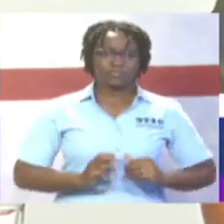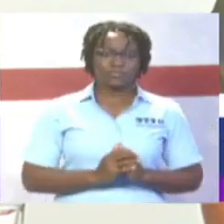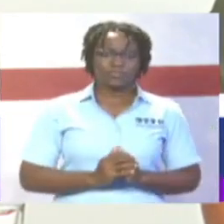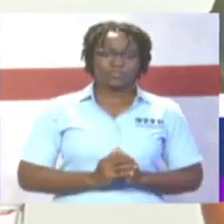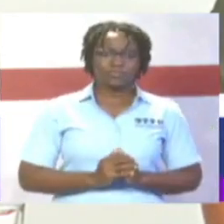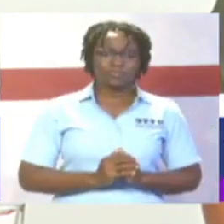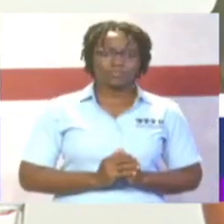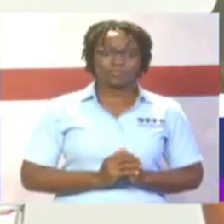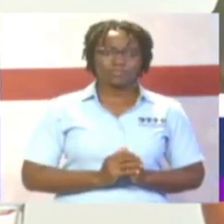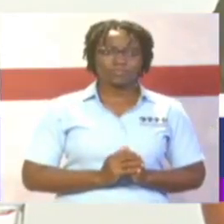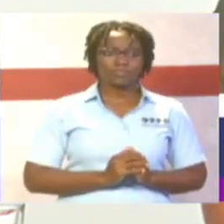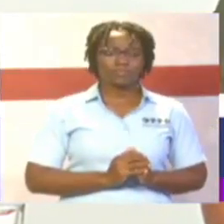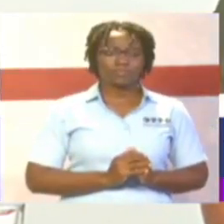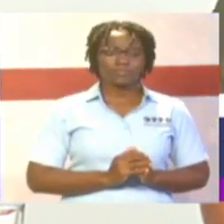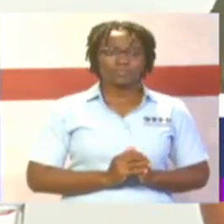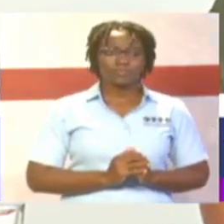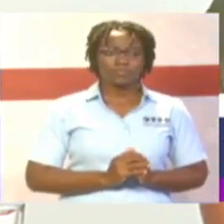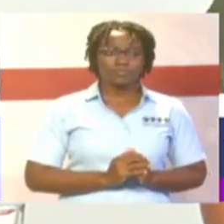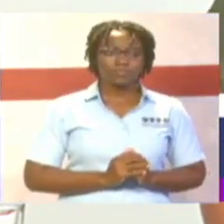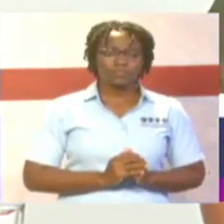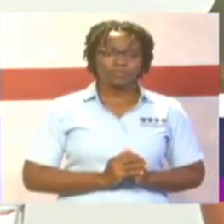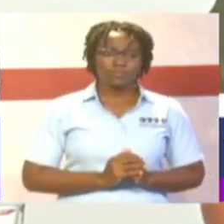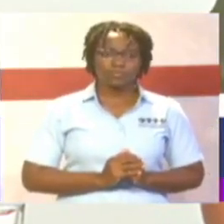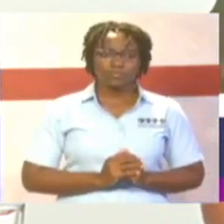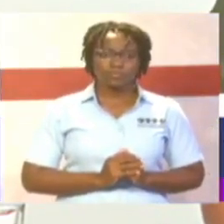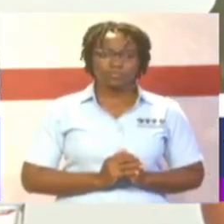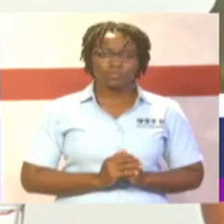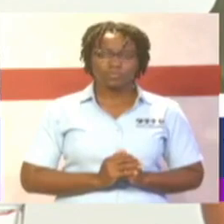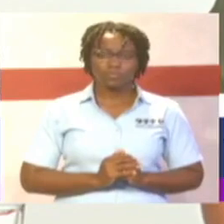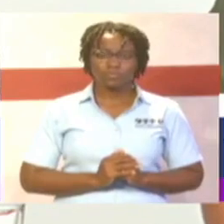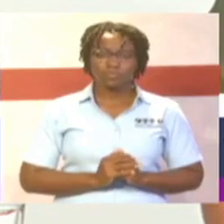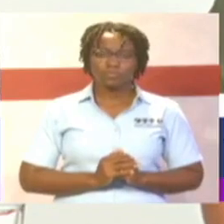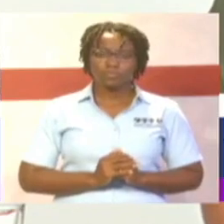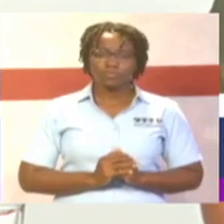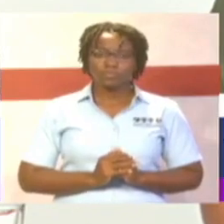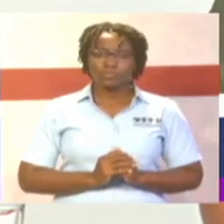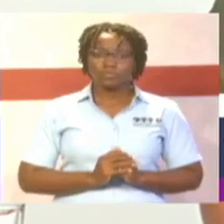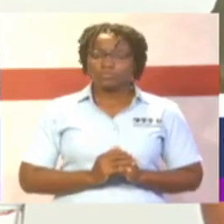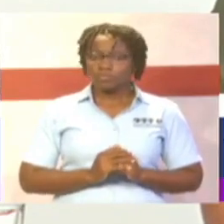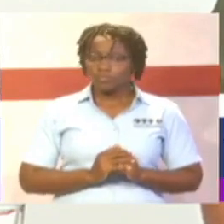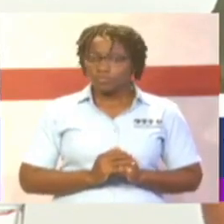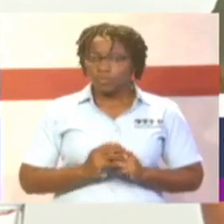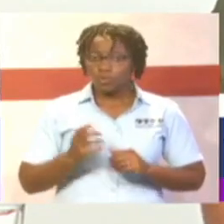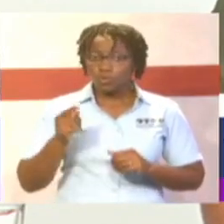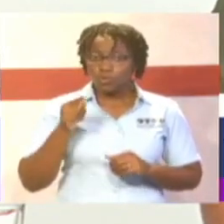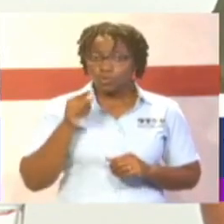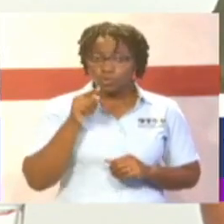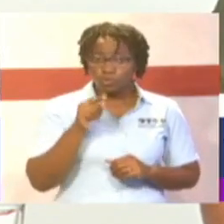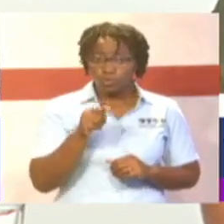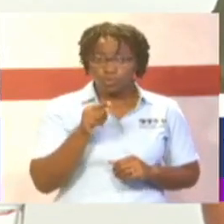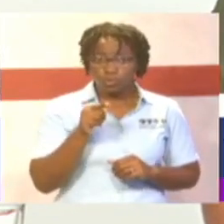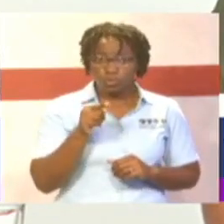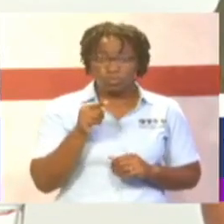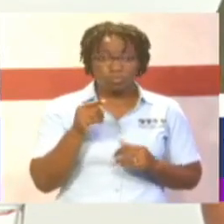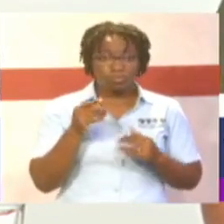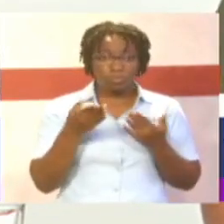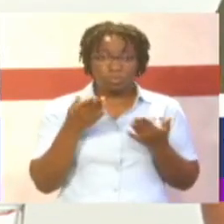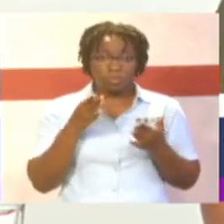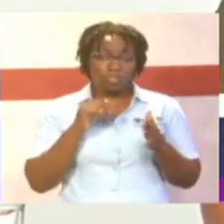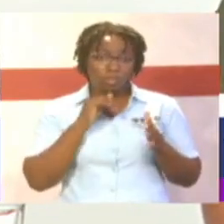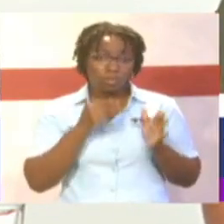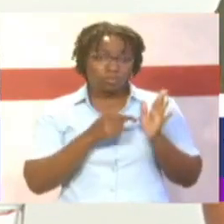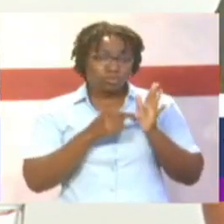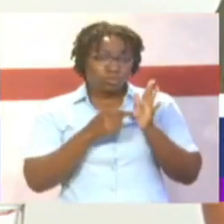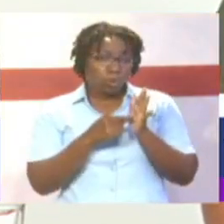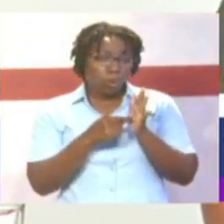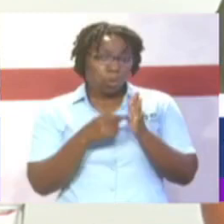happened over the past year, and it's because of the COVID-19 presence in our community. As long as you are not symptomatic, that means you have